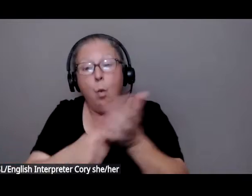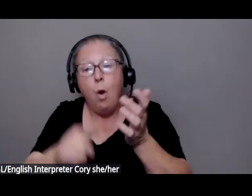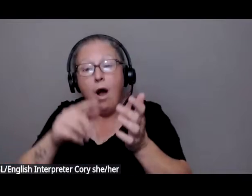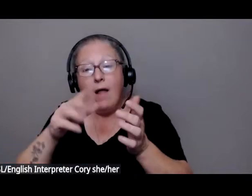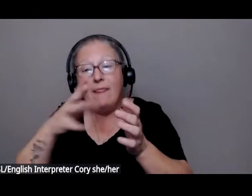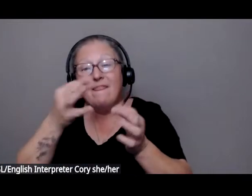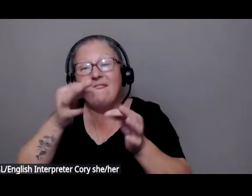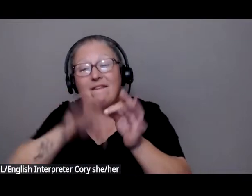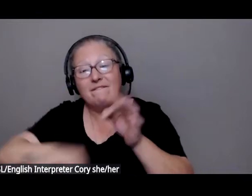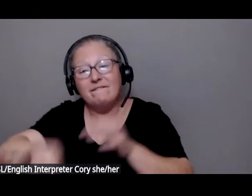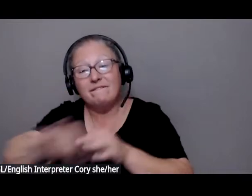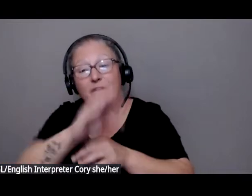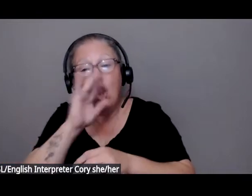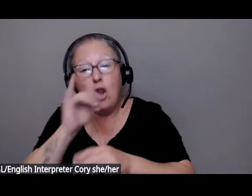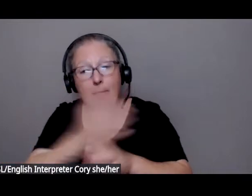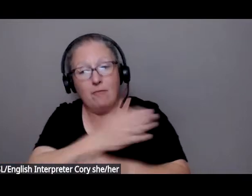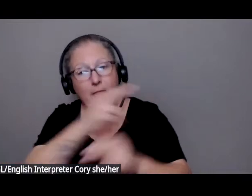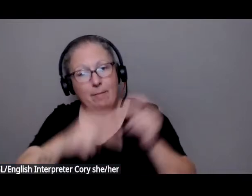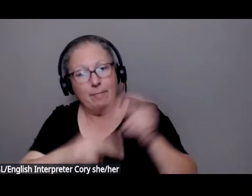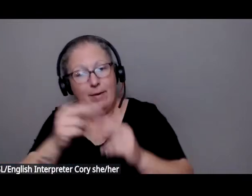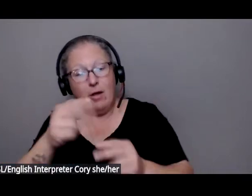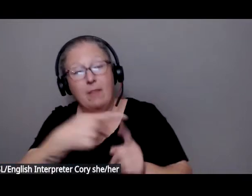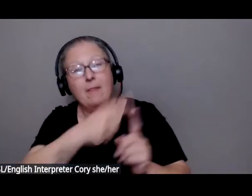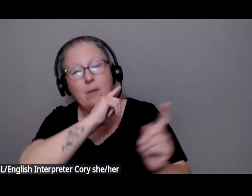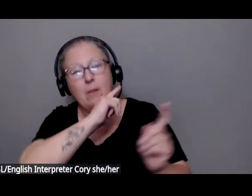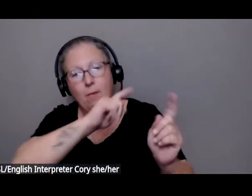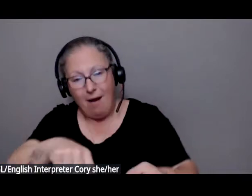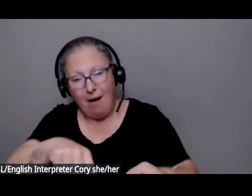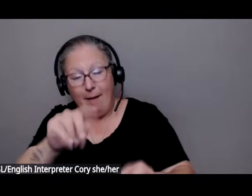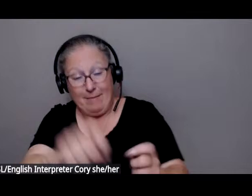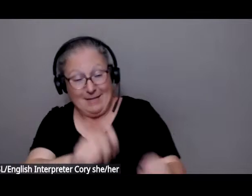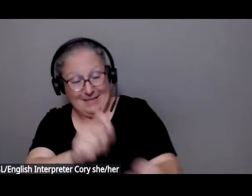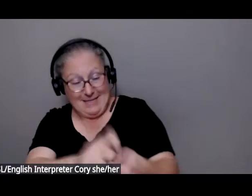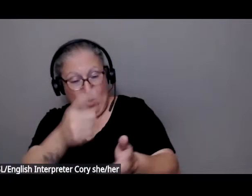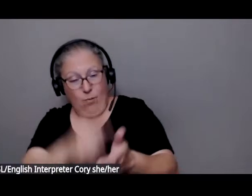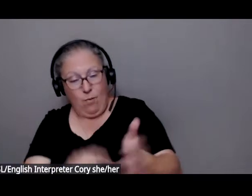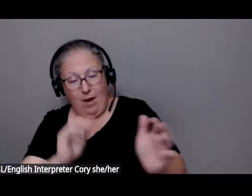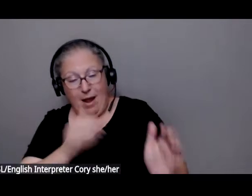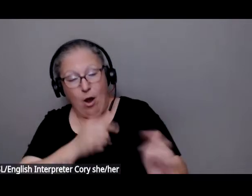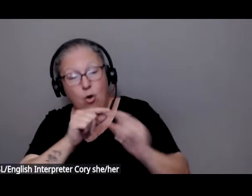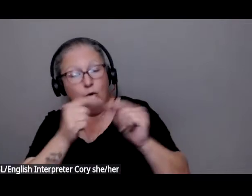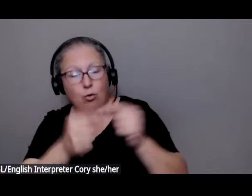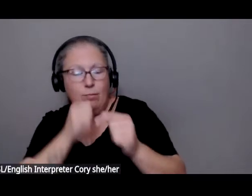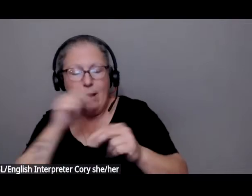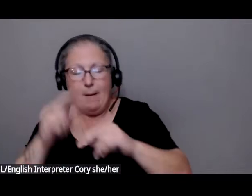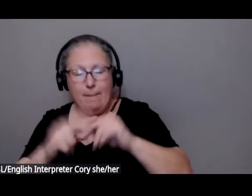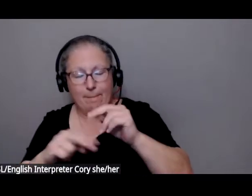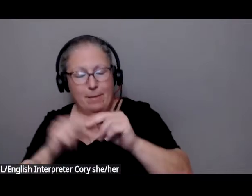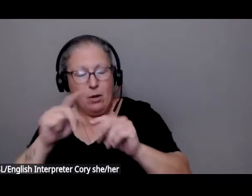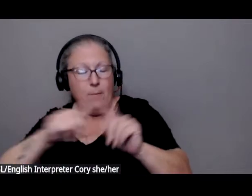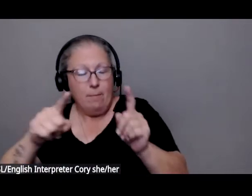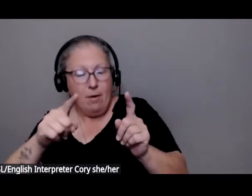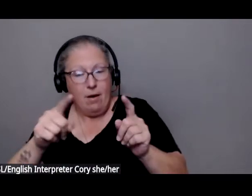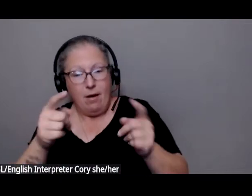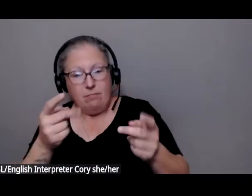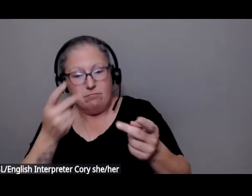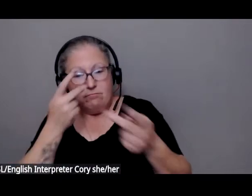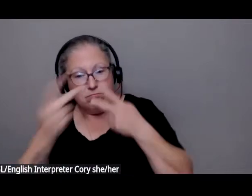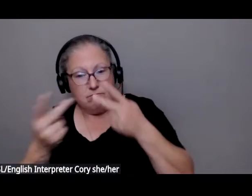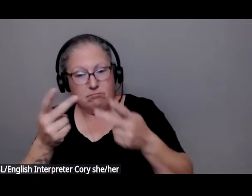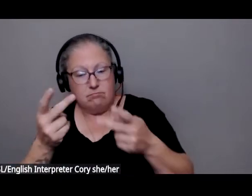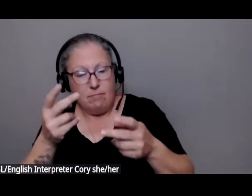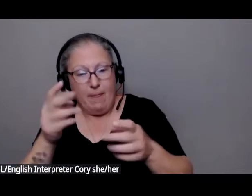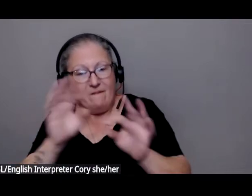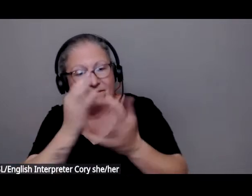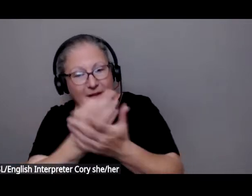built. Build it and they will come, and that's exactly what our group did. I mean, our group didn't build it, but oversaw the financials. But I'm just saying that the